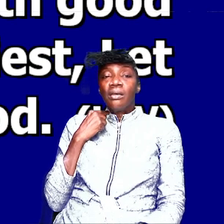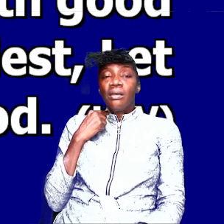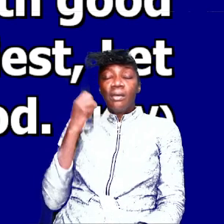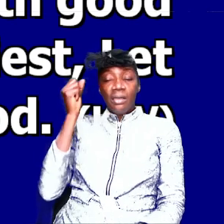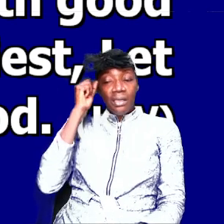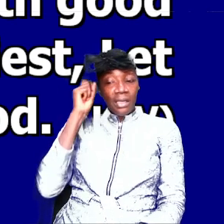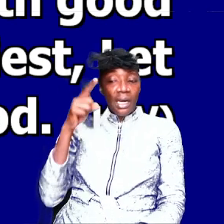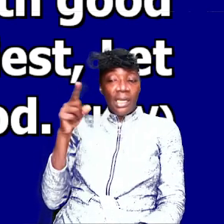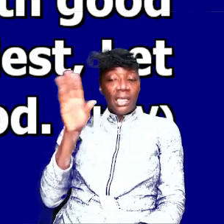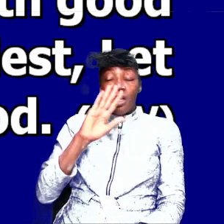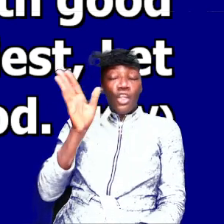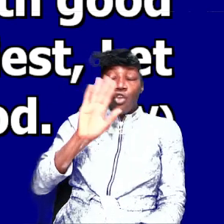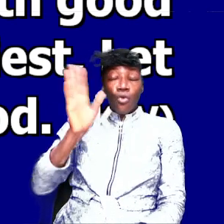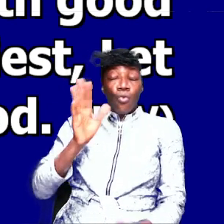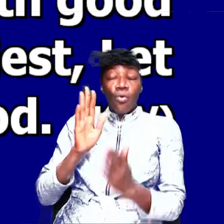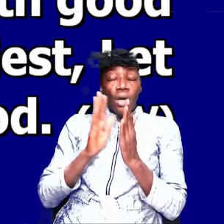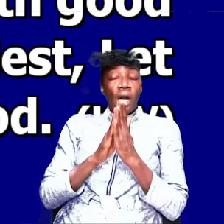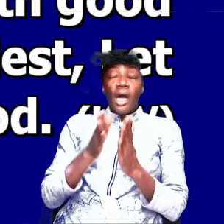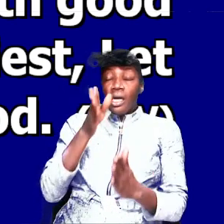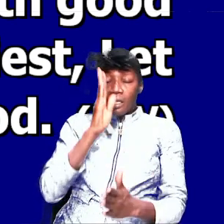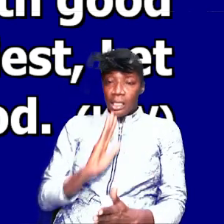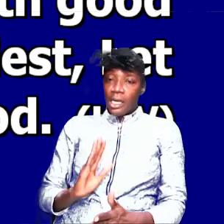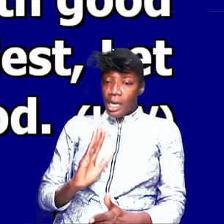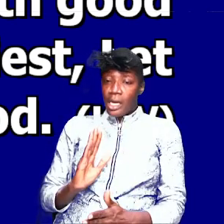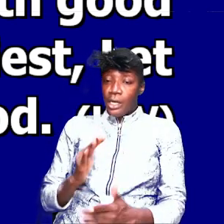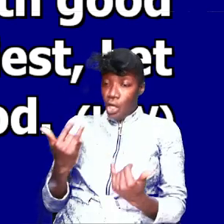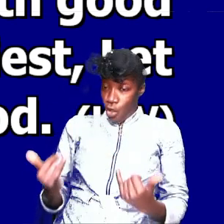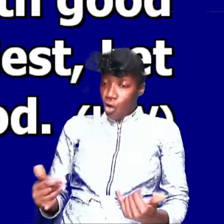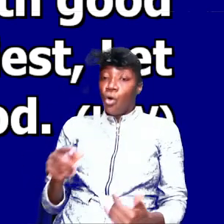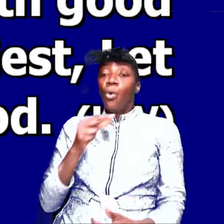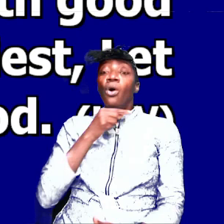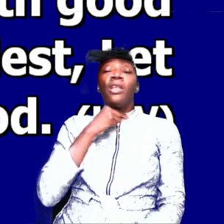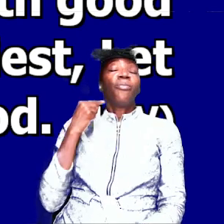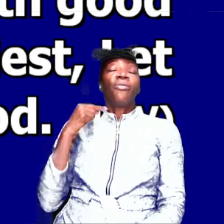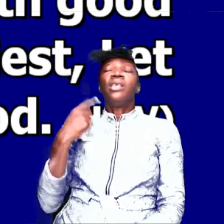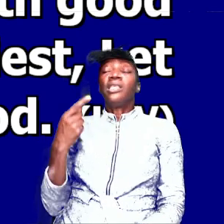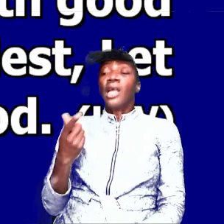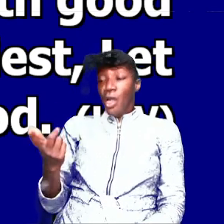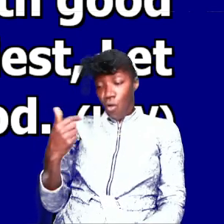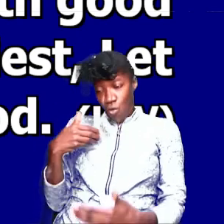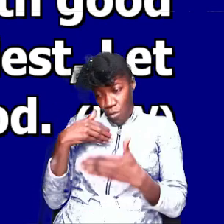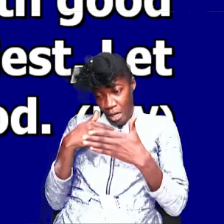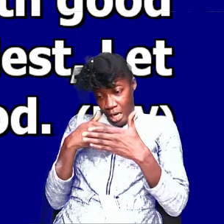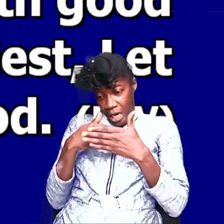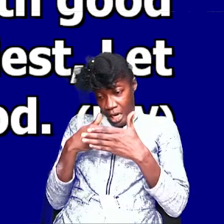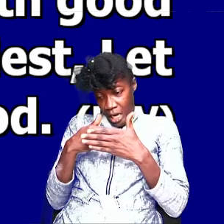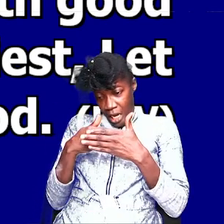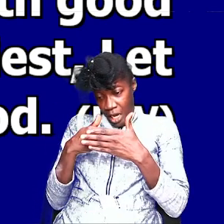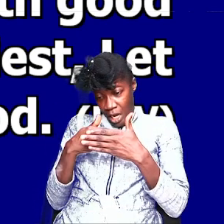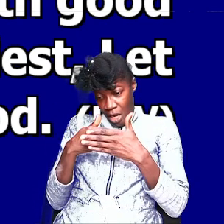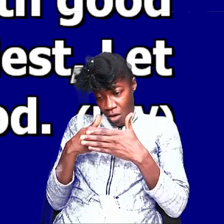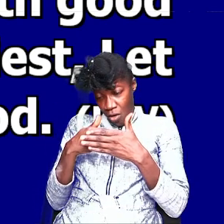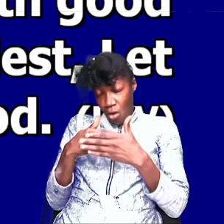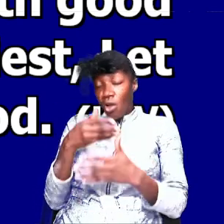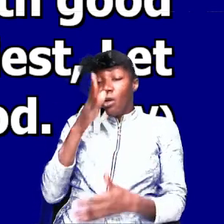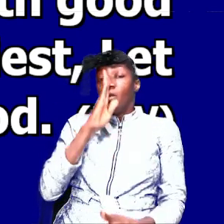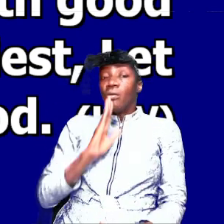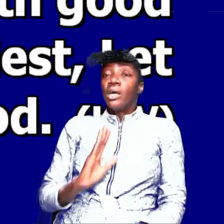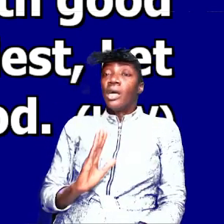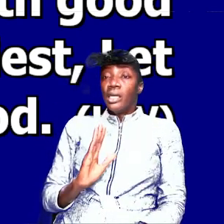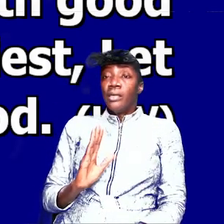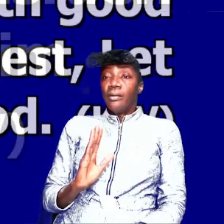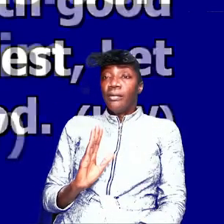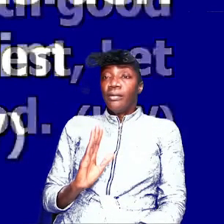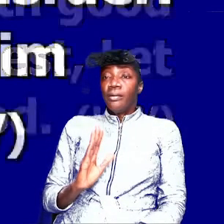don't bother inquire. The priest said, let us draw near hither unto God.